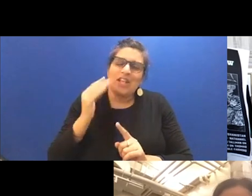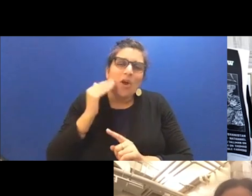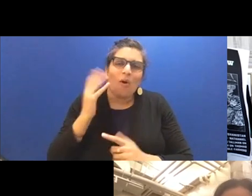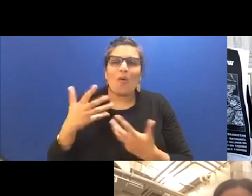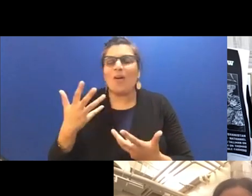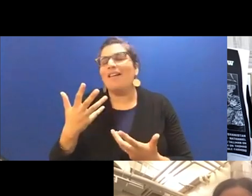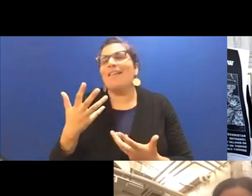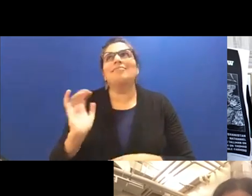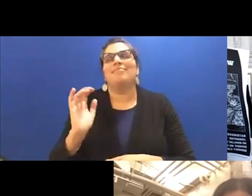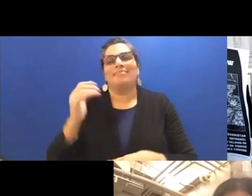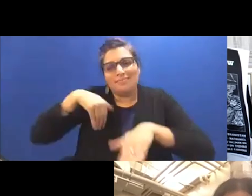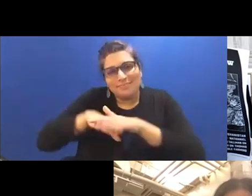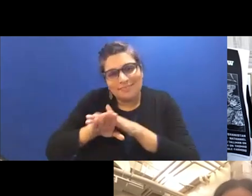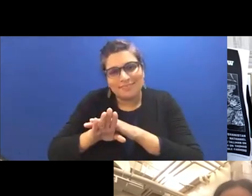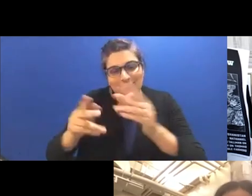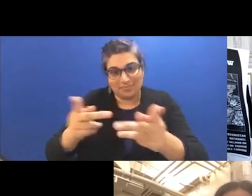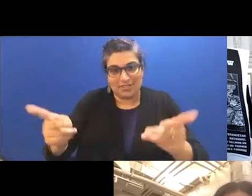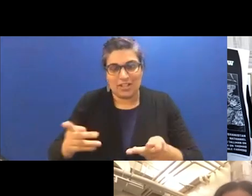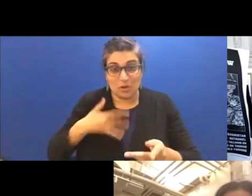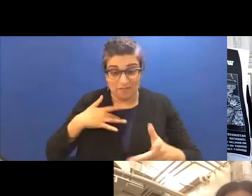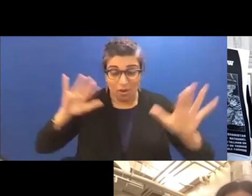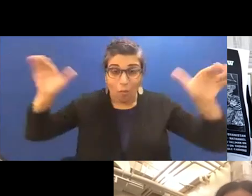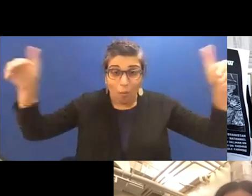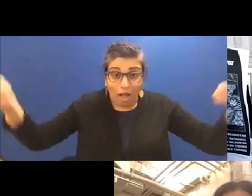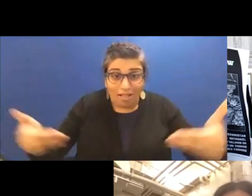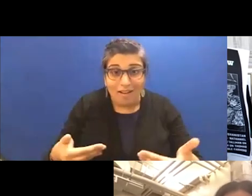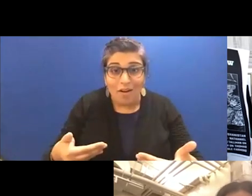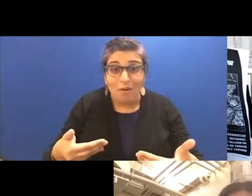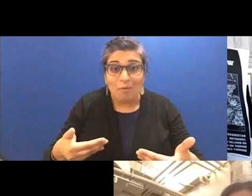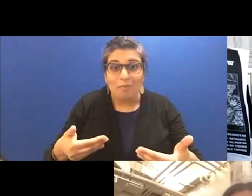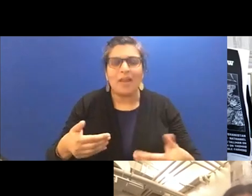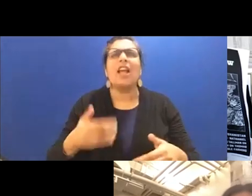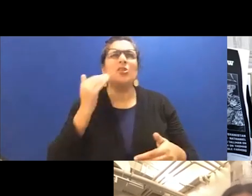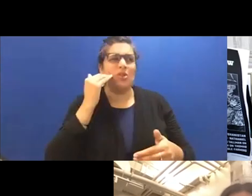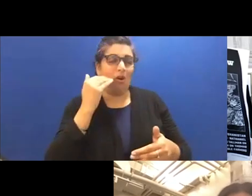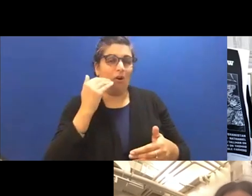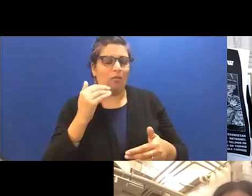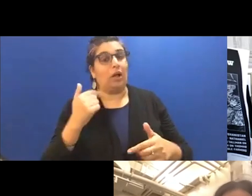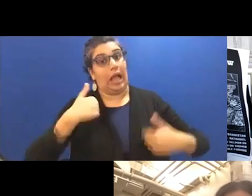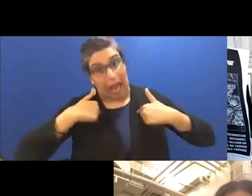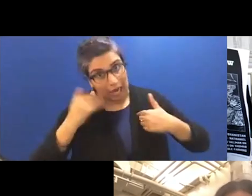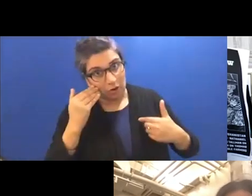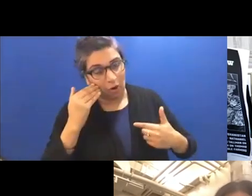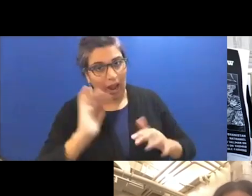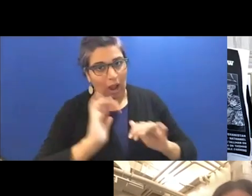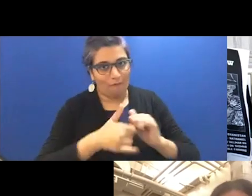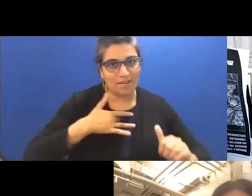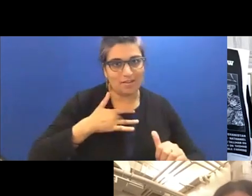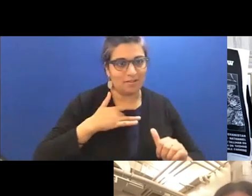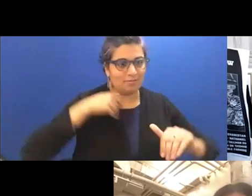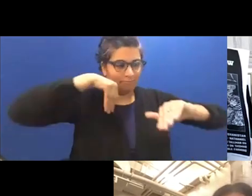you know what it's like to enter a space where you feel welcomed, and you know what it's like to enter a space, or I know what it's like to enter a space